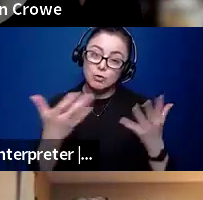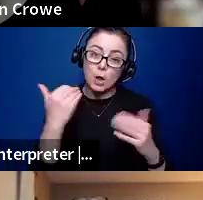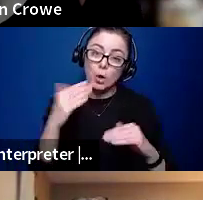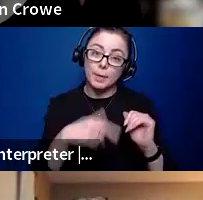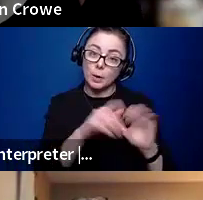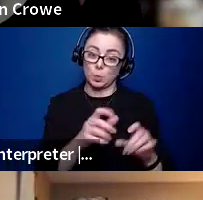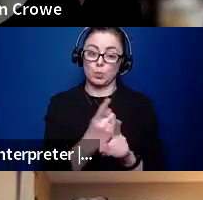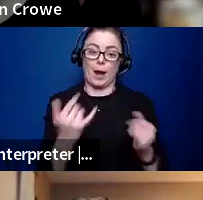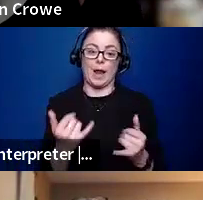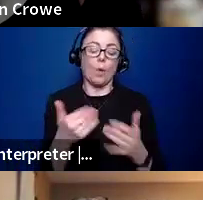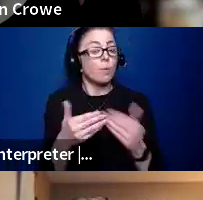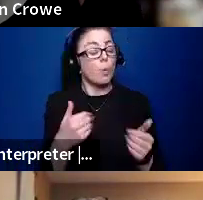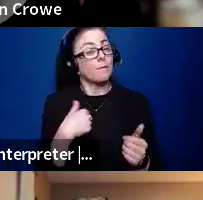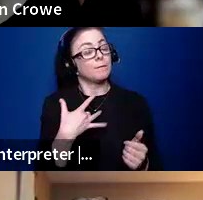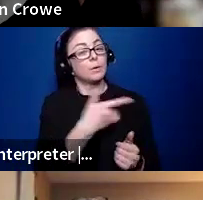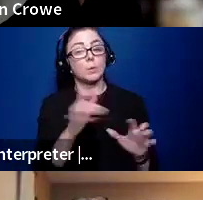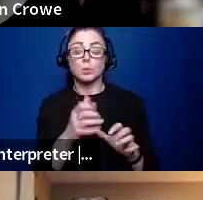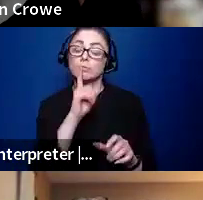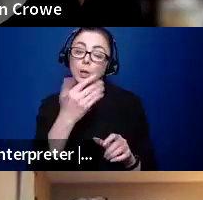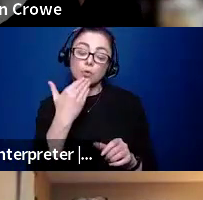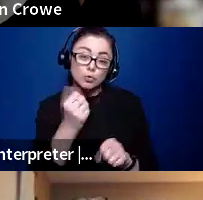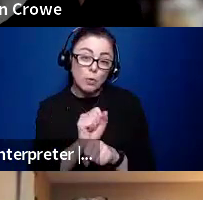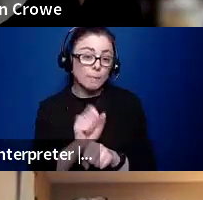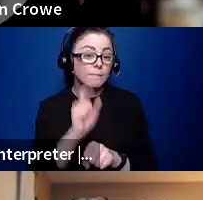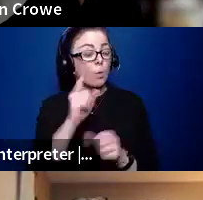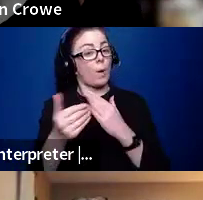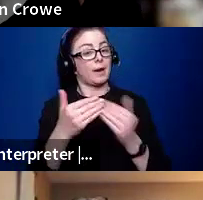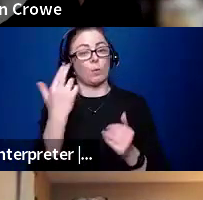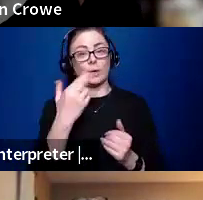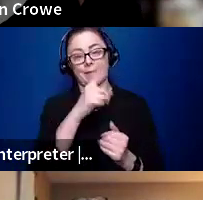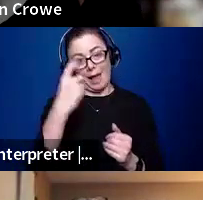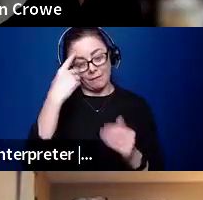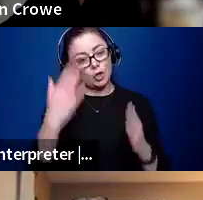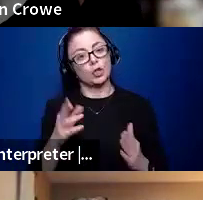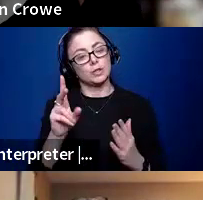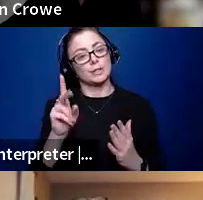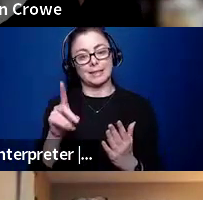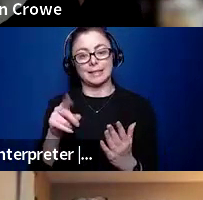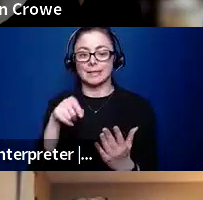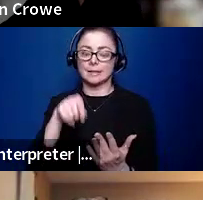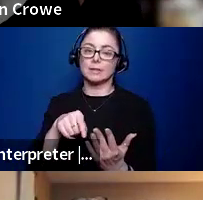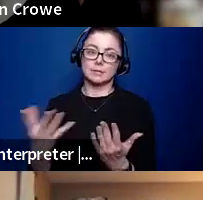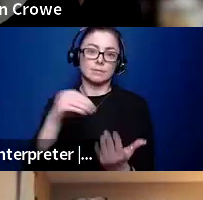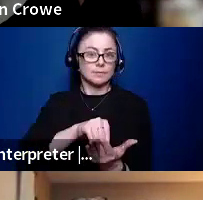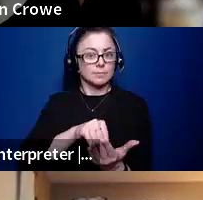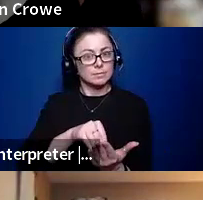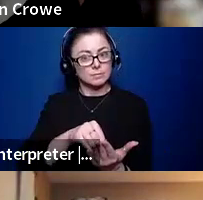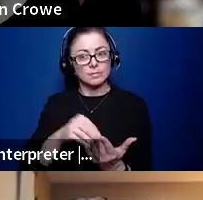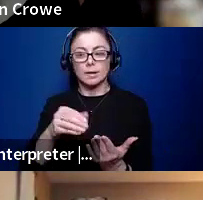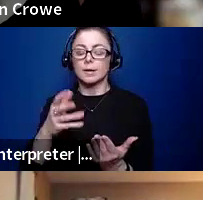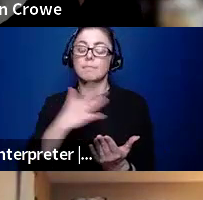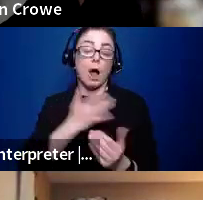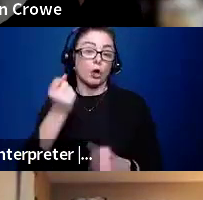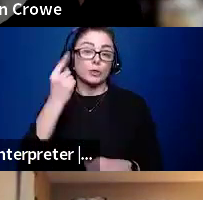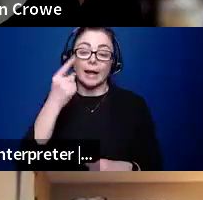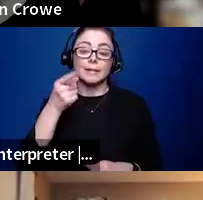really, I think, really good job. But for whatever reason, she has gone after them pretty heavily. My understanding is she didn't take